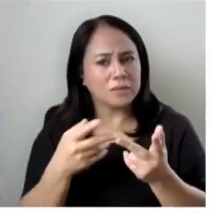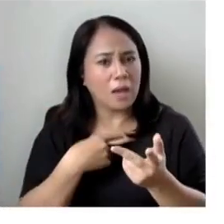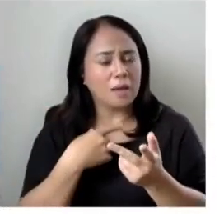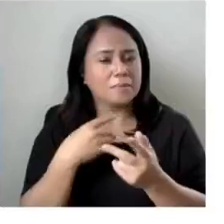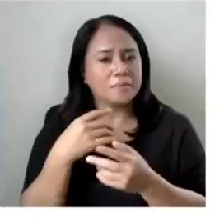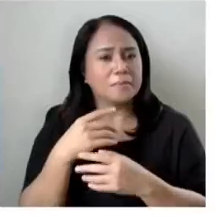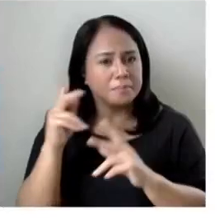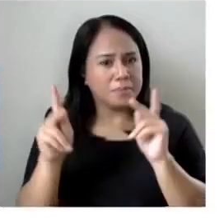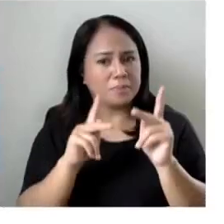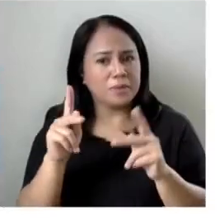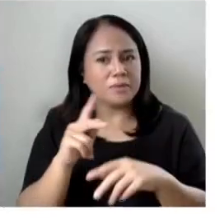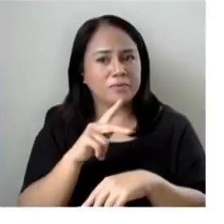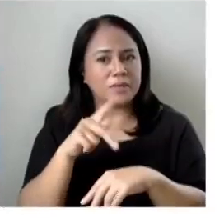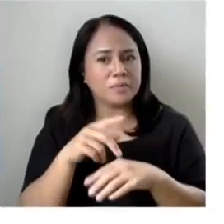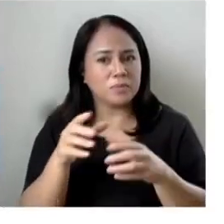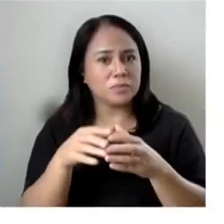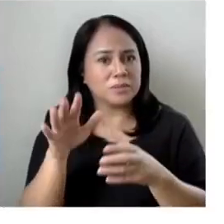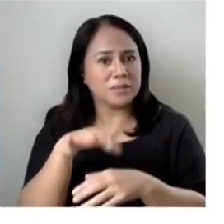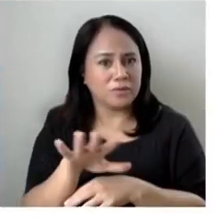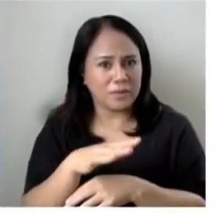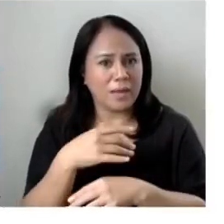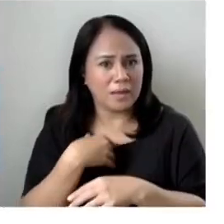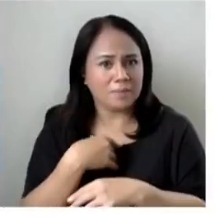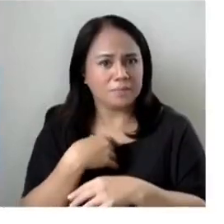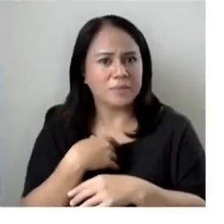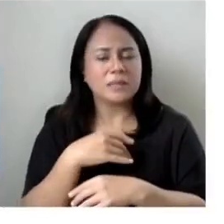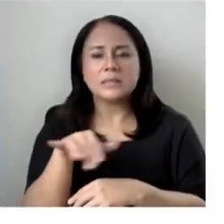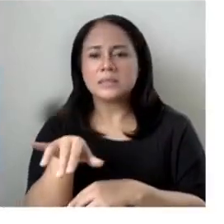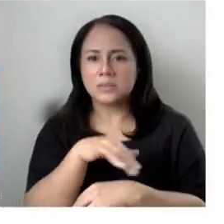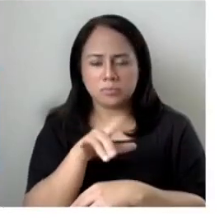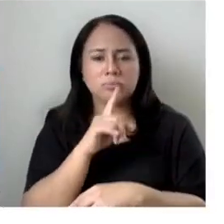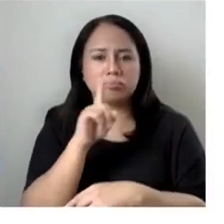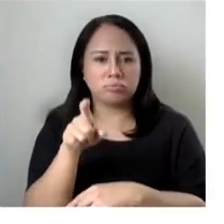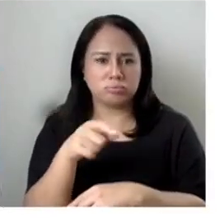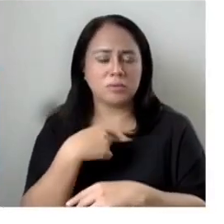and Philippine troops in this area, and they also deserve a Christmas